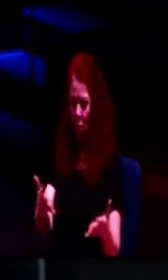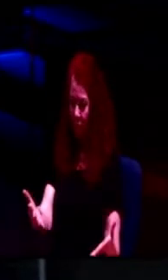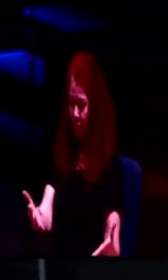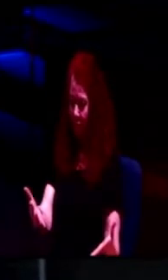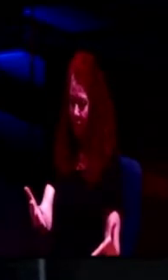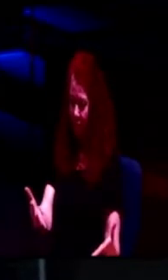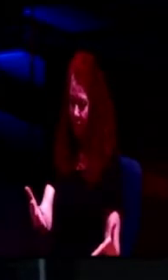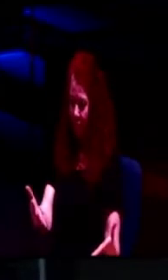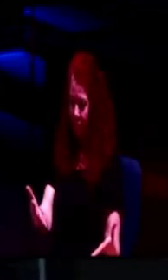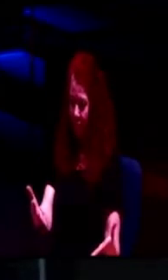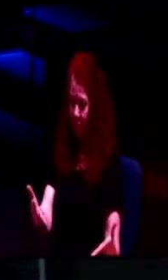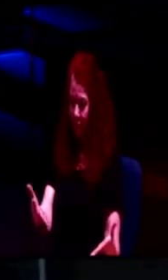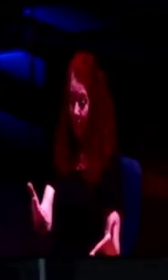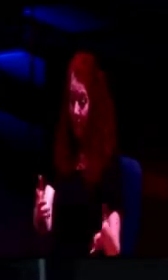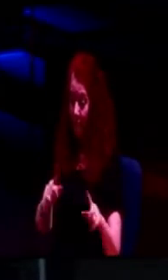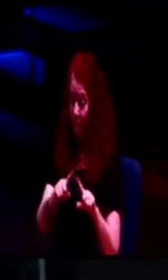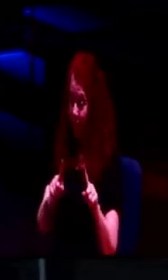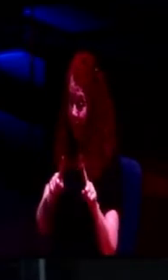purpose.